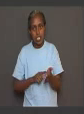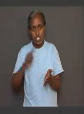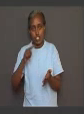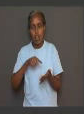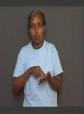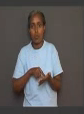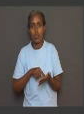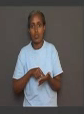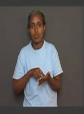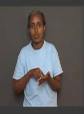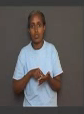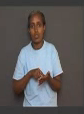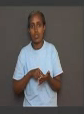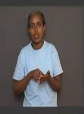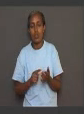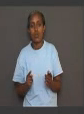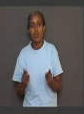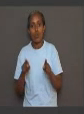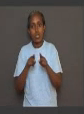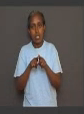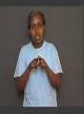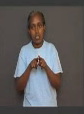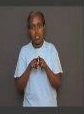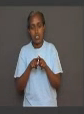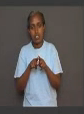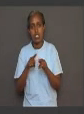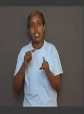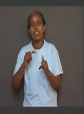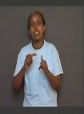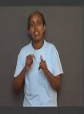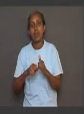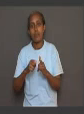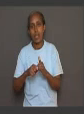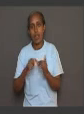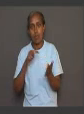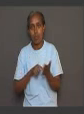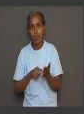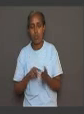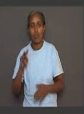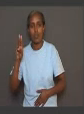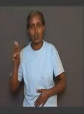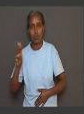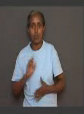point coincides with the terminal point of u.